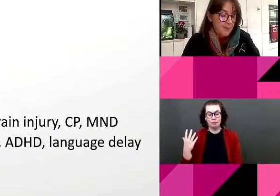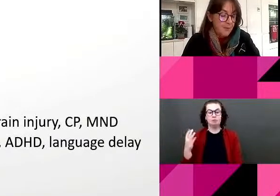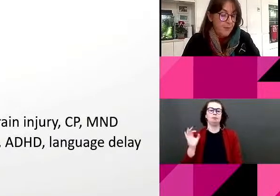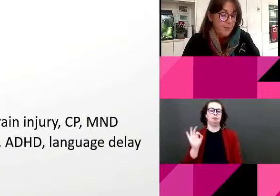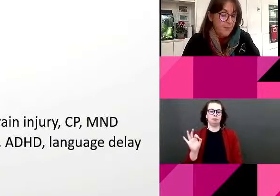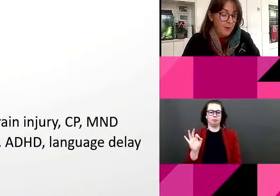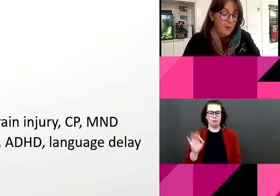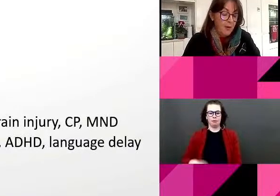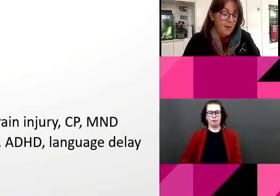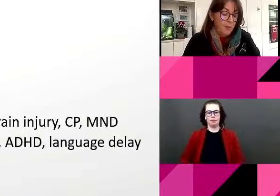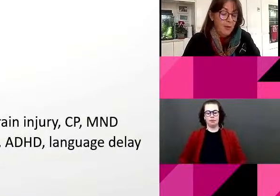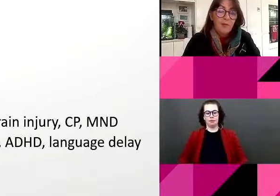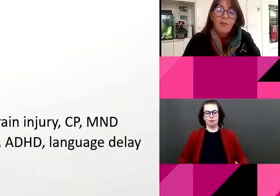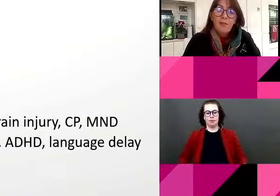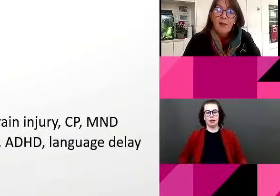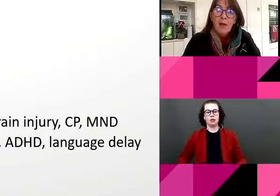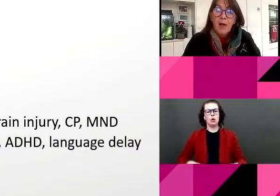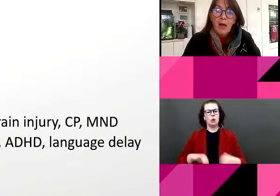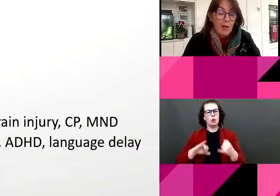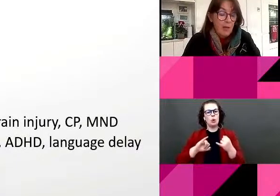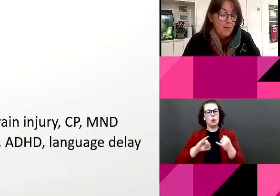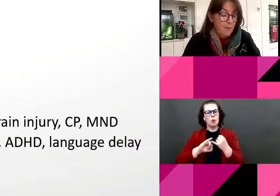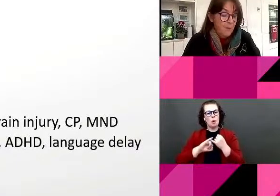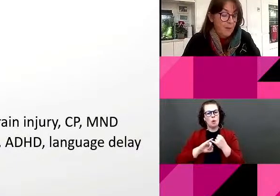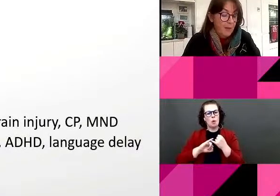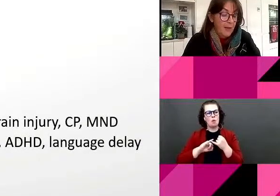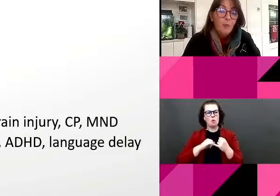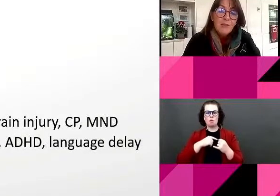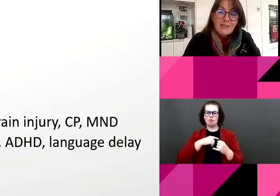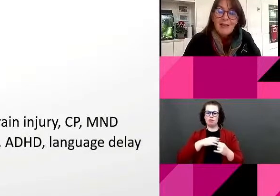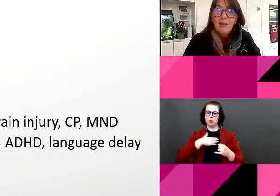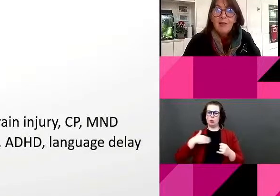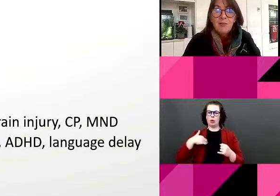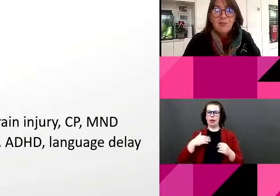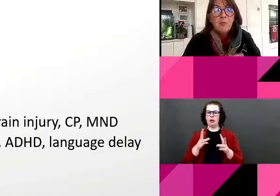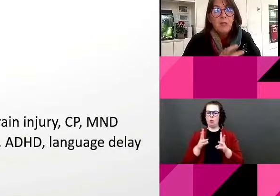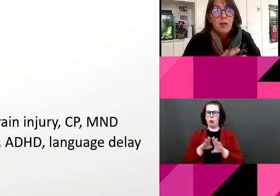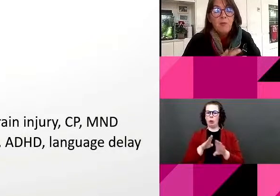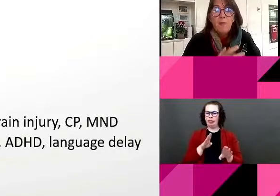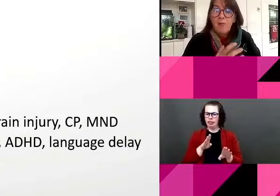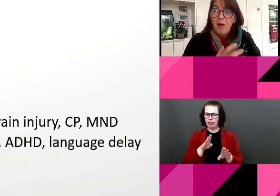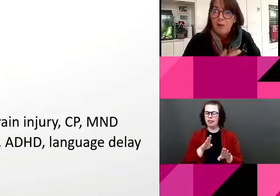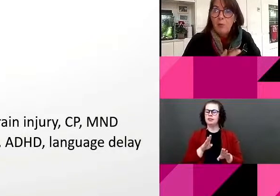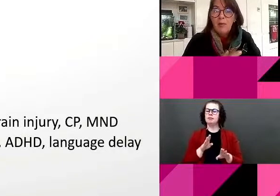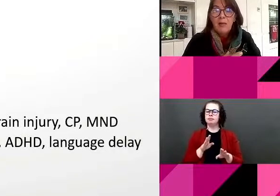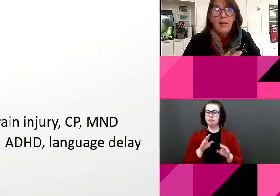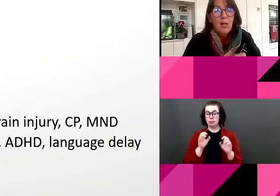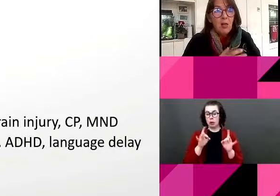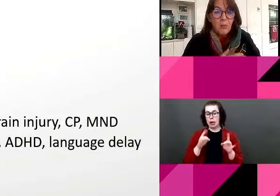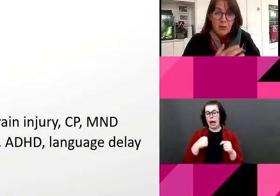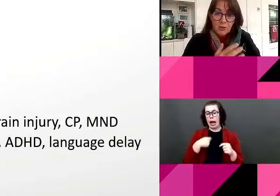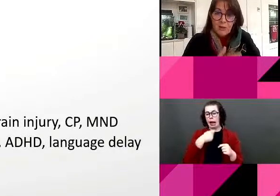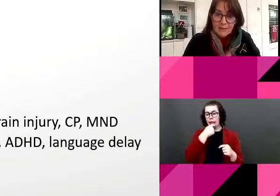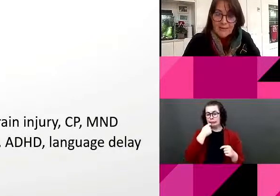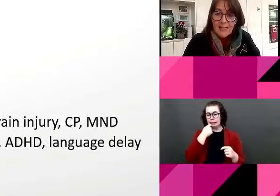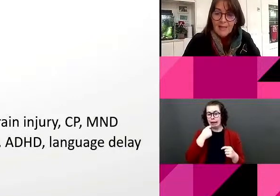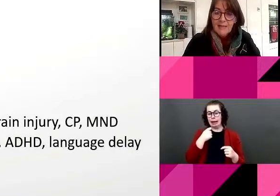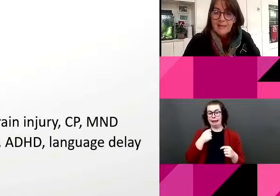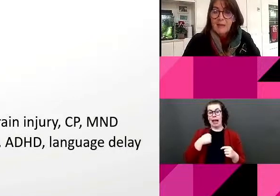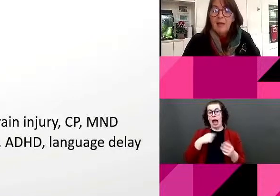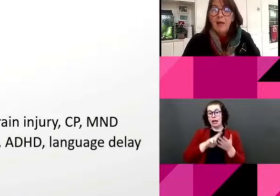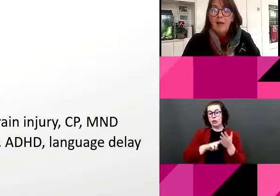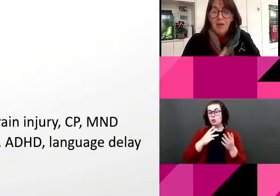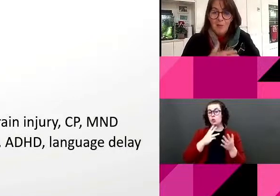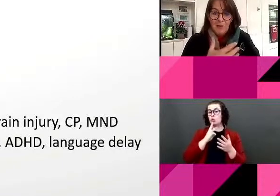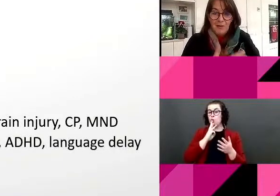These are the people that we work with. I will say, use the term vulnerable, and I hope that